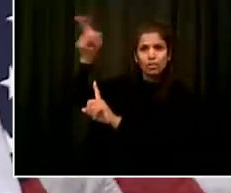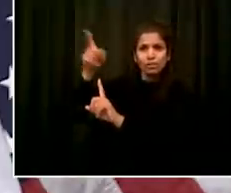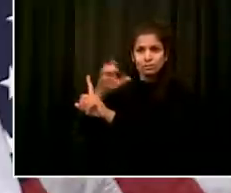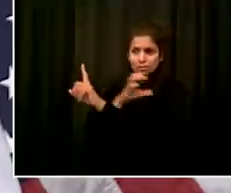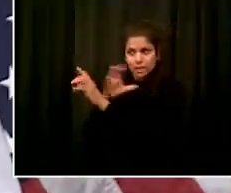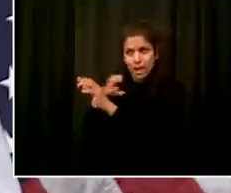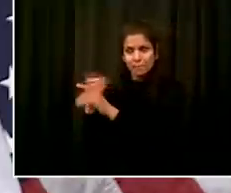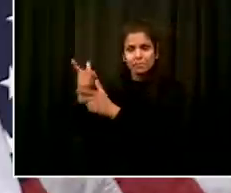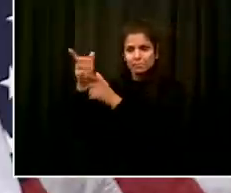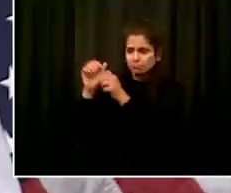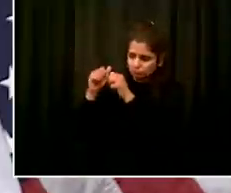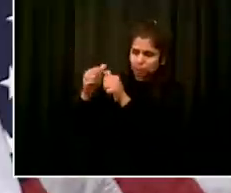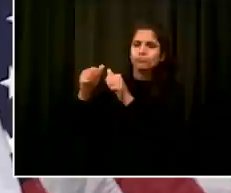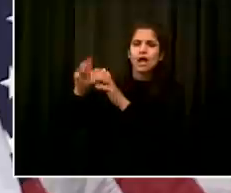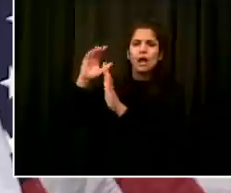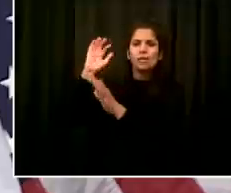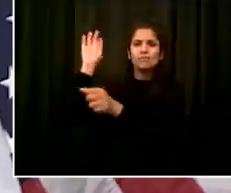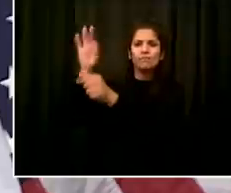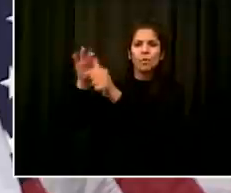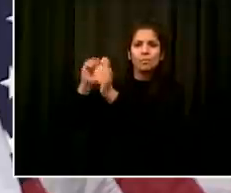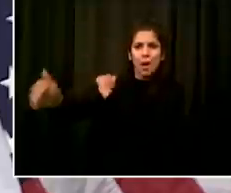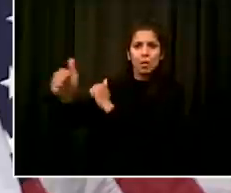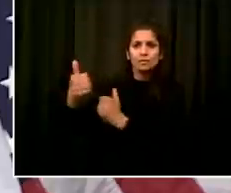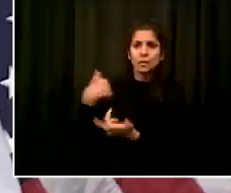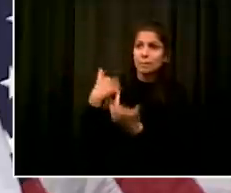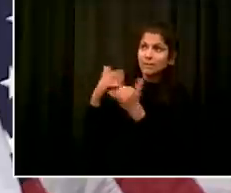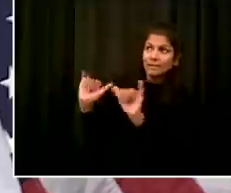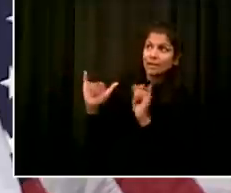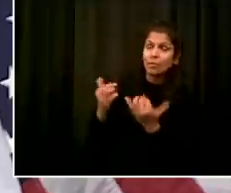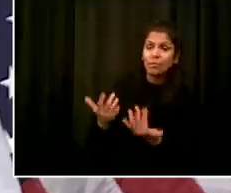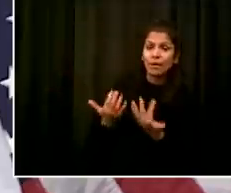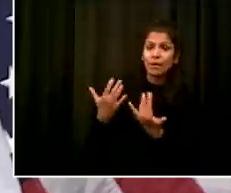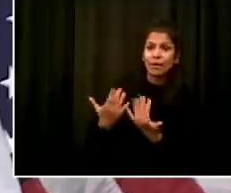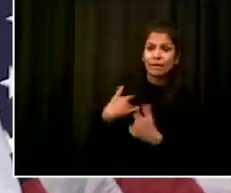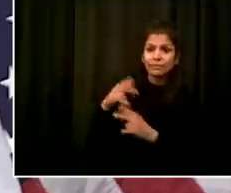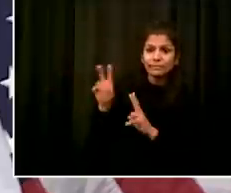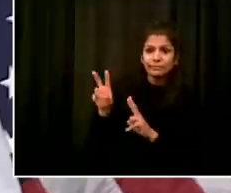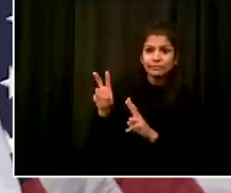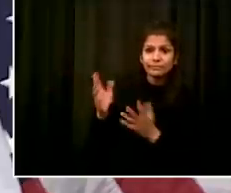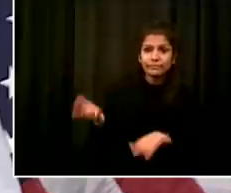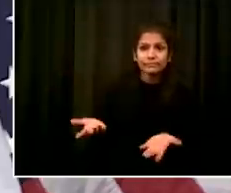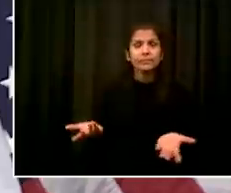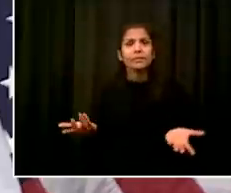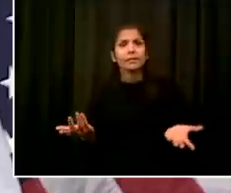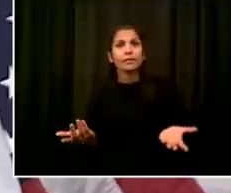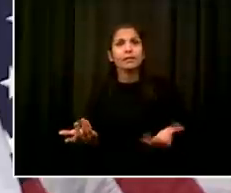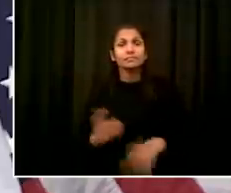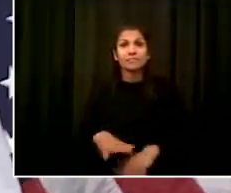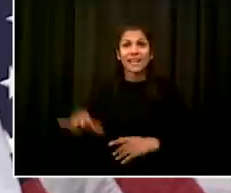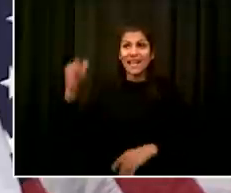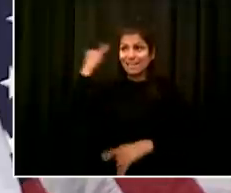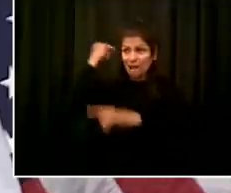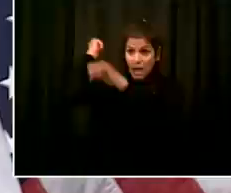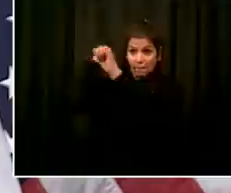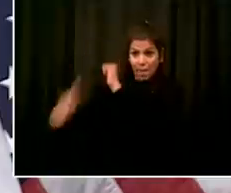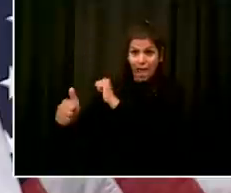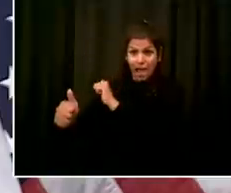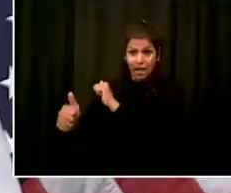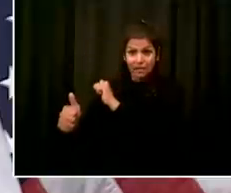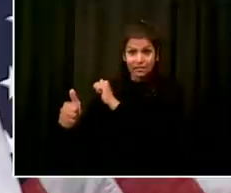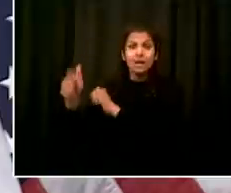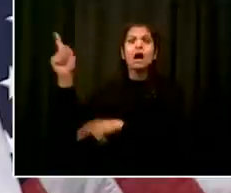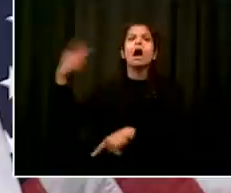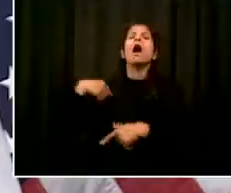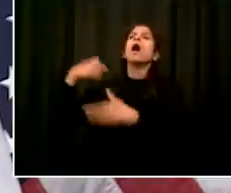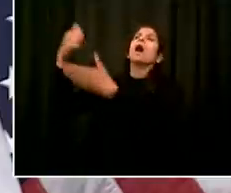economic injustice as well. So the stimulus would allow us to move forward and find the right way to support our youth, even